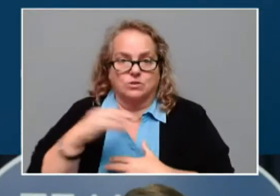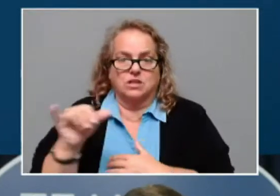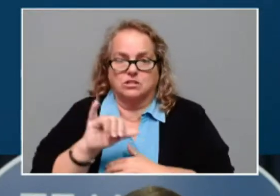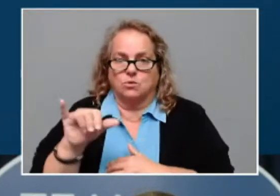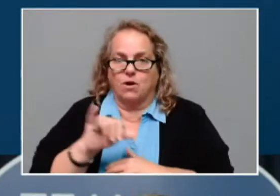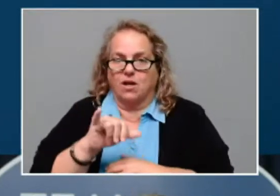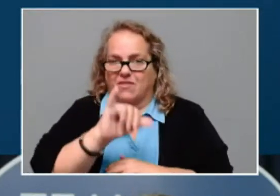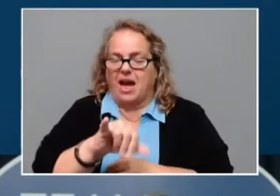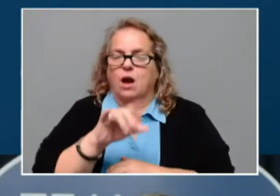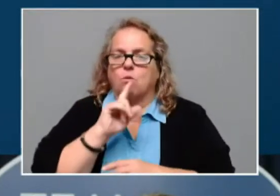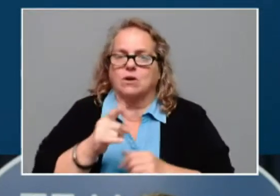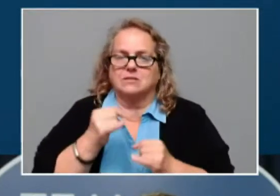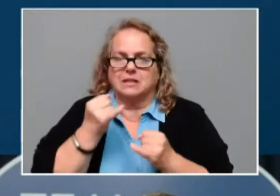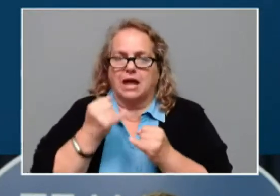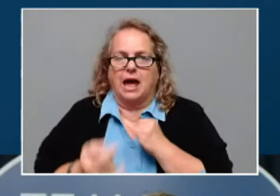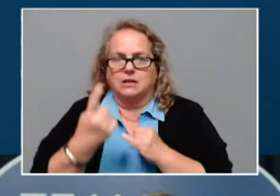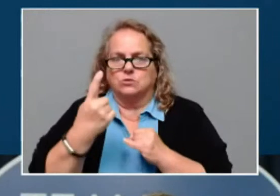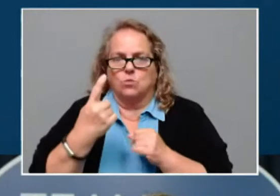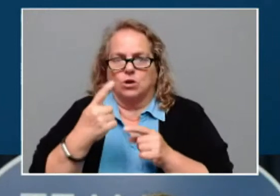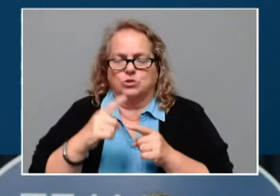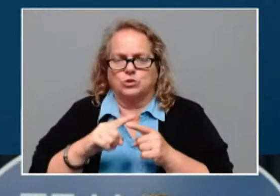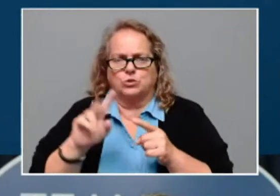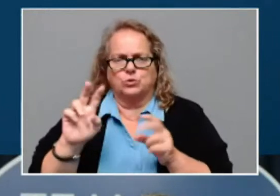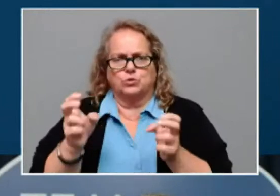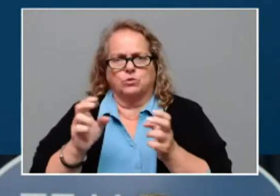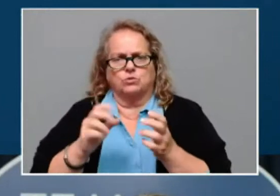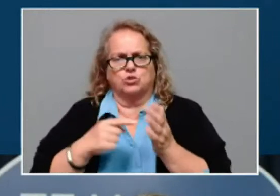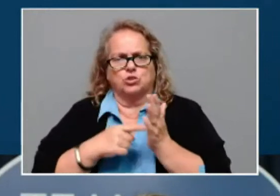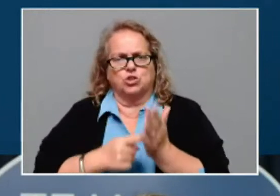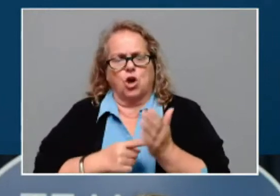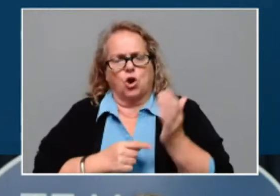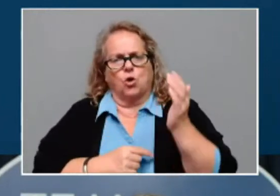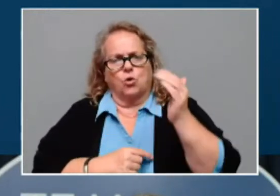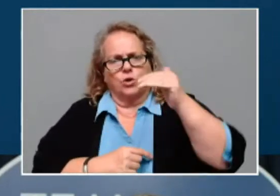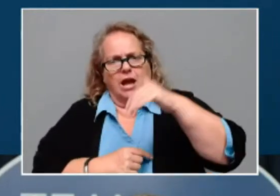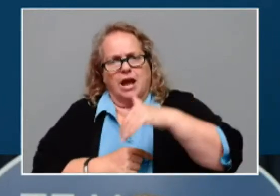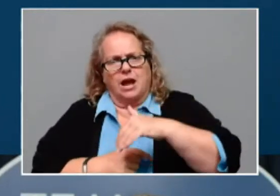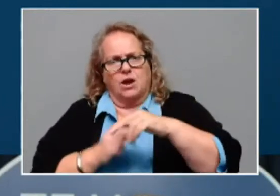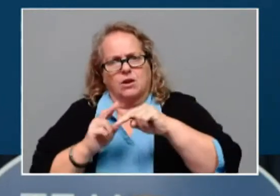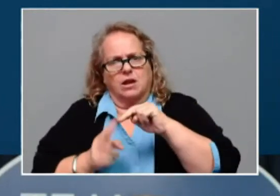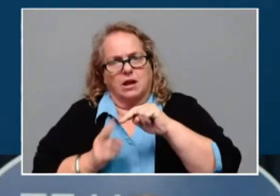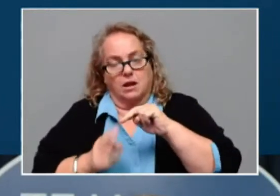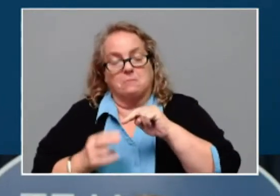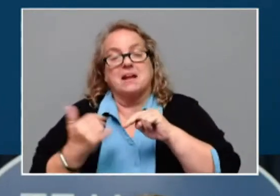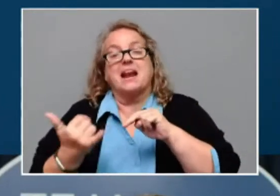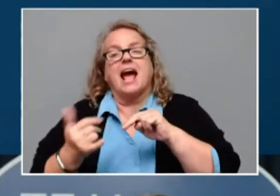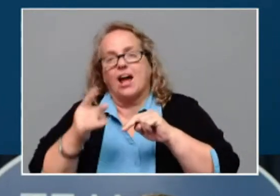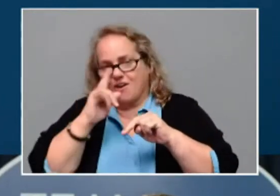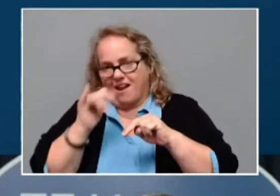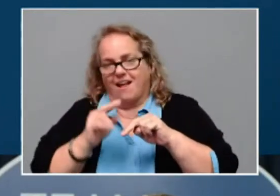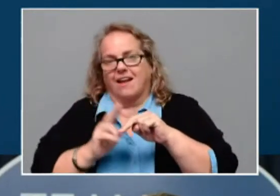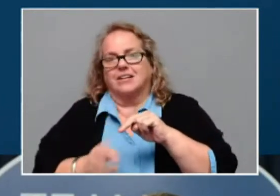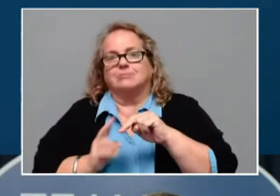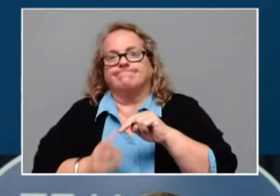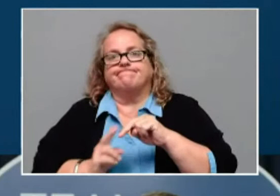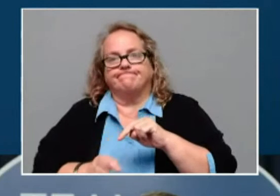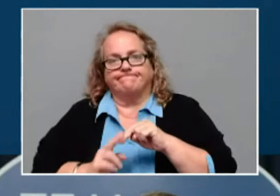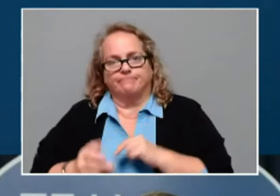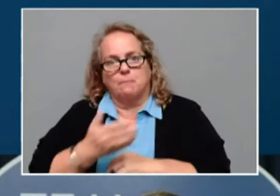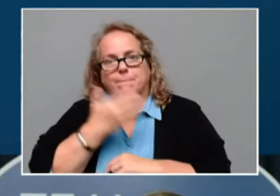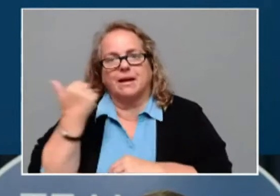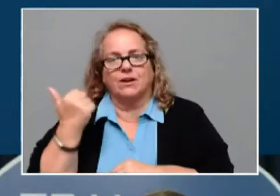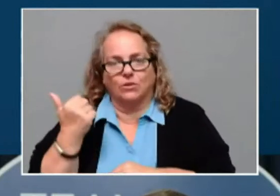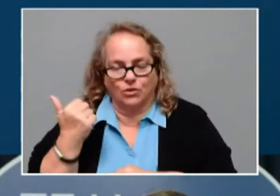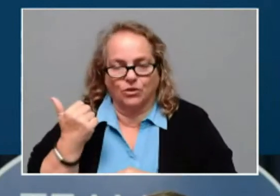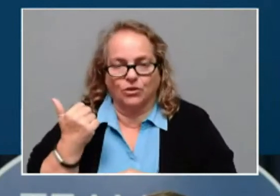move, but now it appears to be moving significantly. In fact, over the last week, hospitalizations